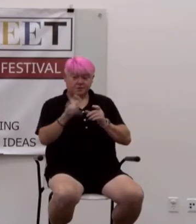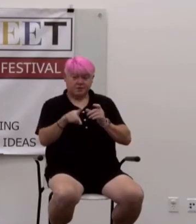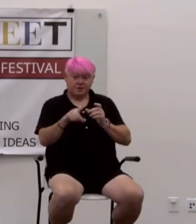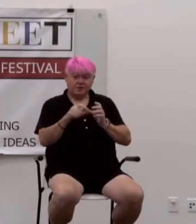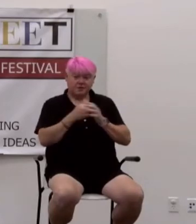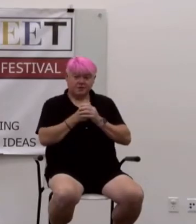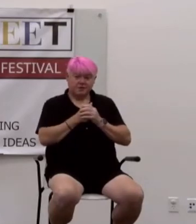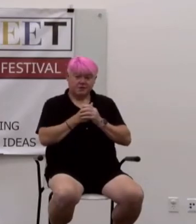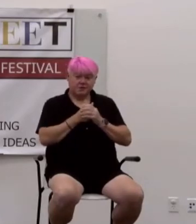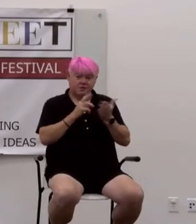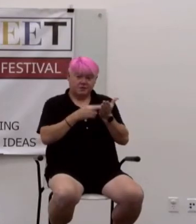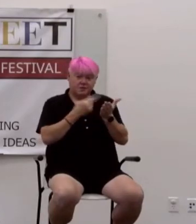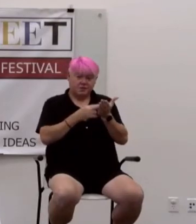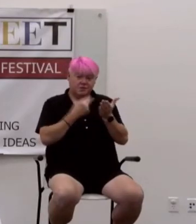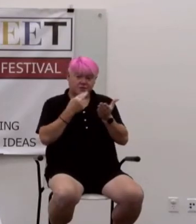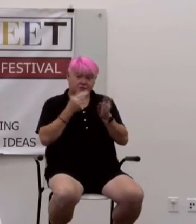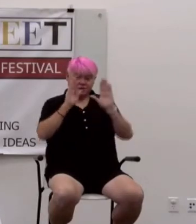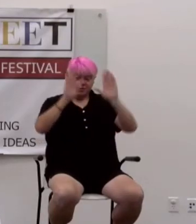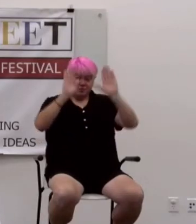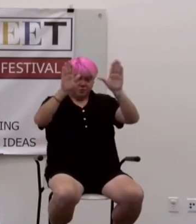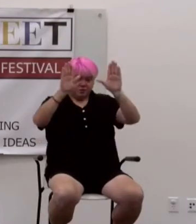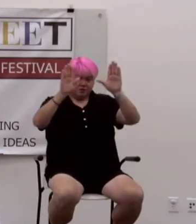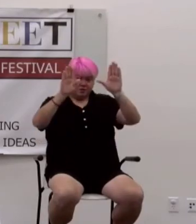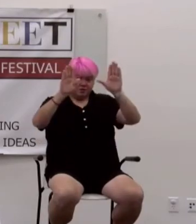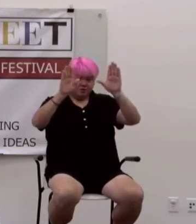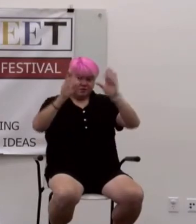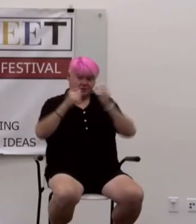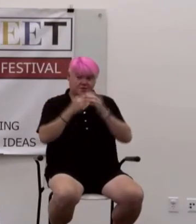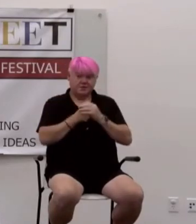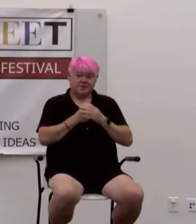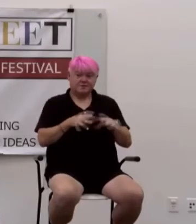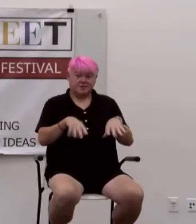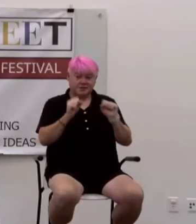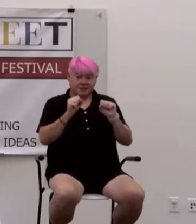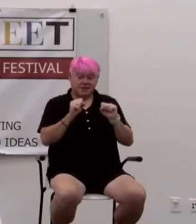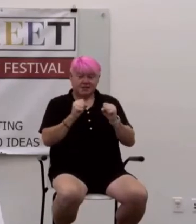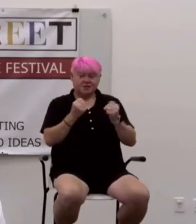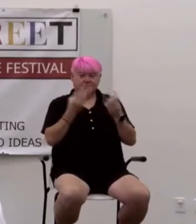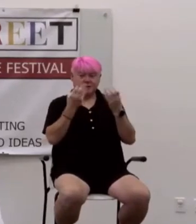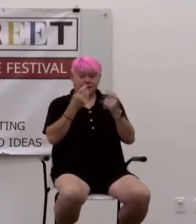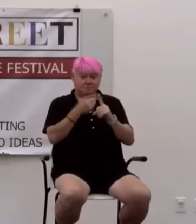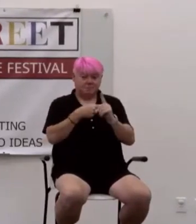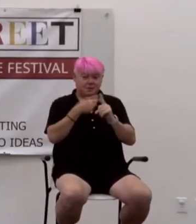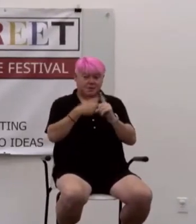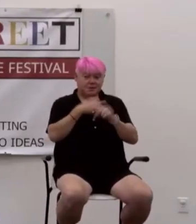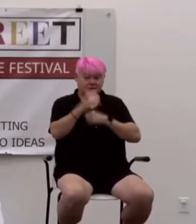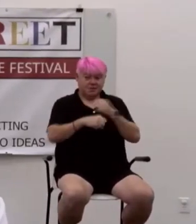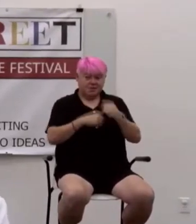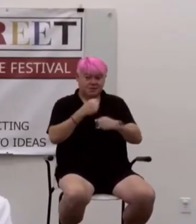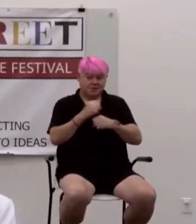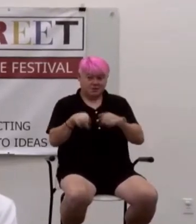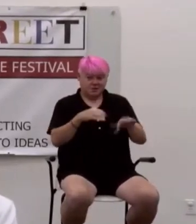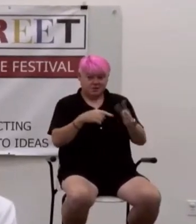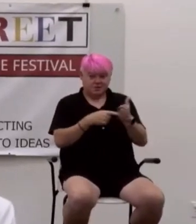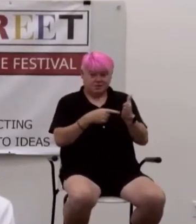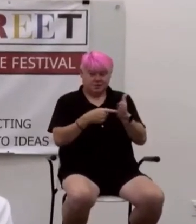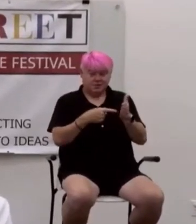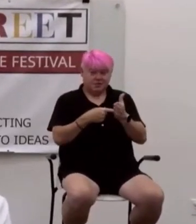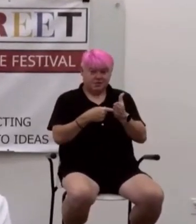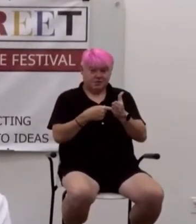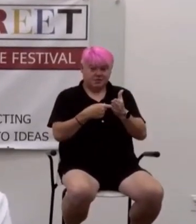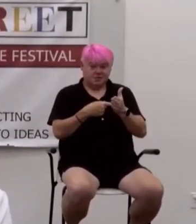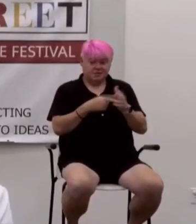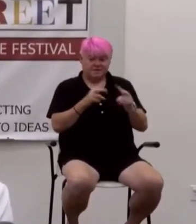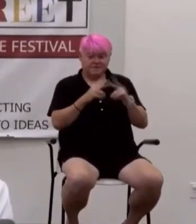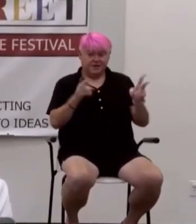your research is wonderful. And it must have taken you numerous months and years to do all this, but it's very